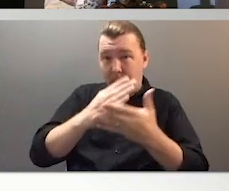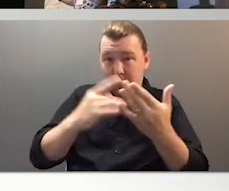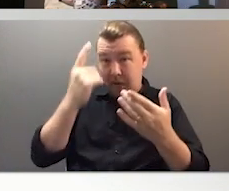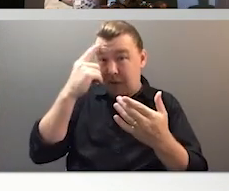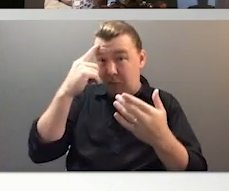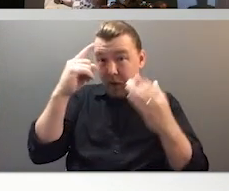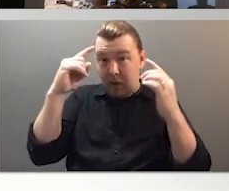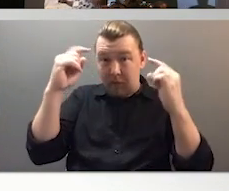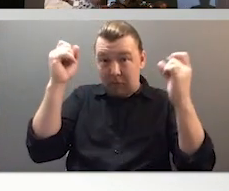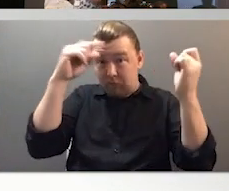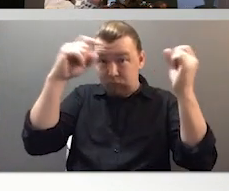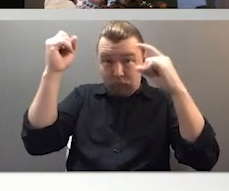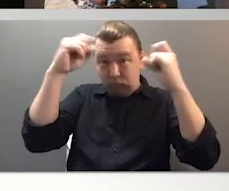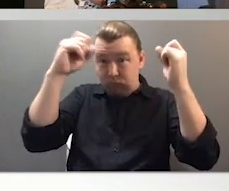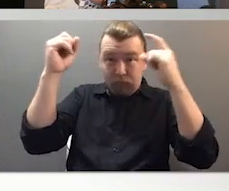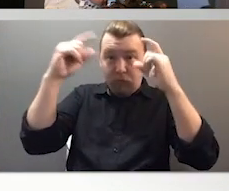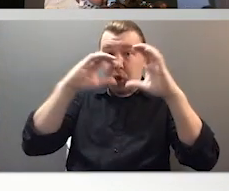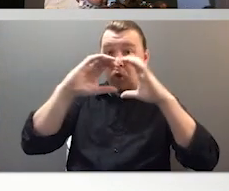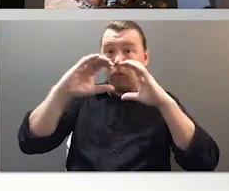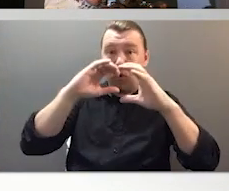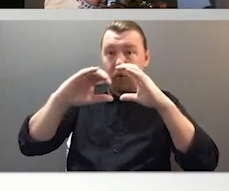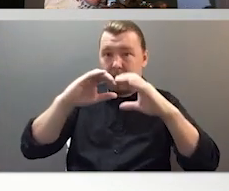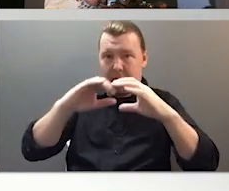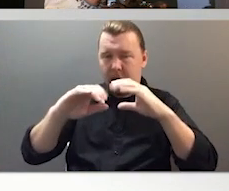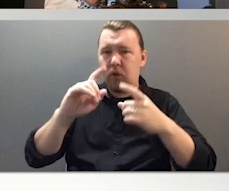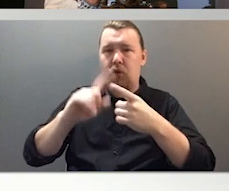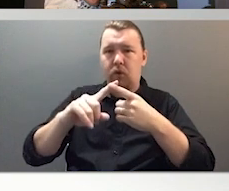in order to be able to complete a task?